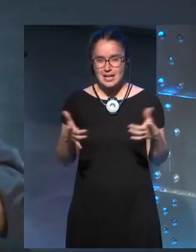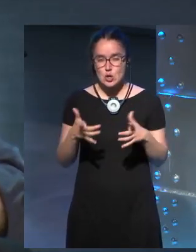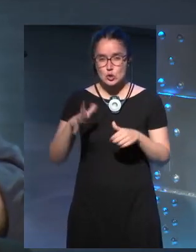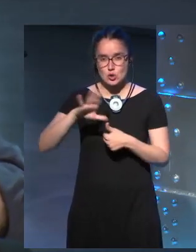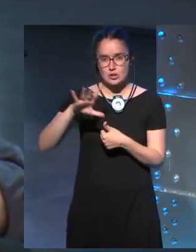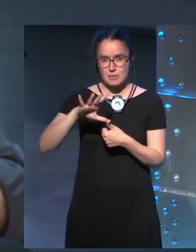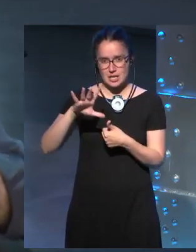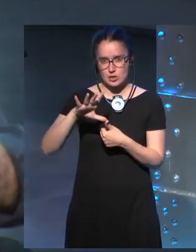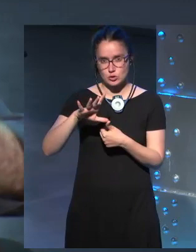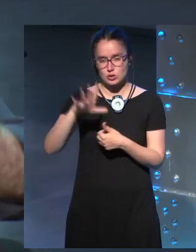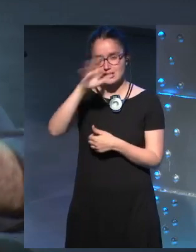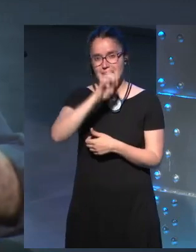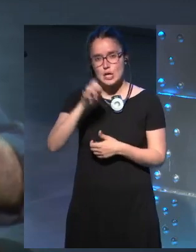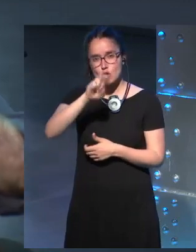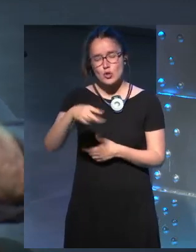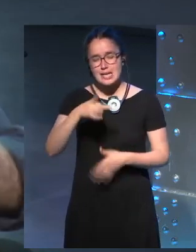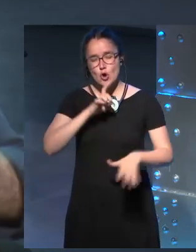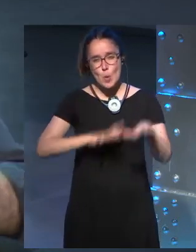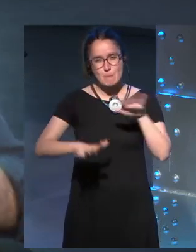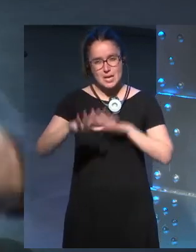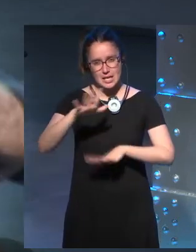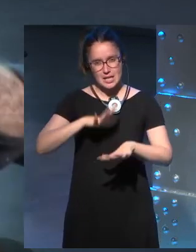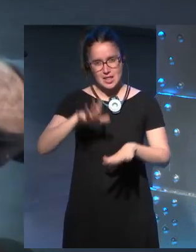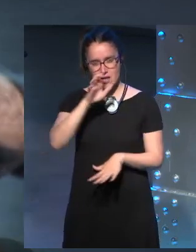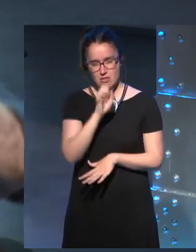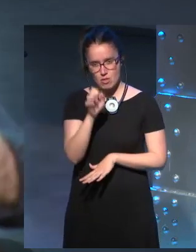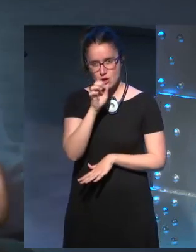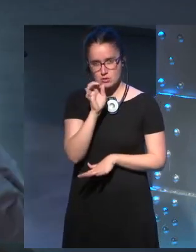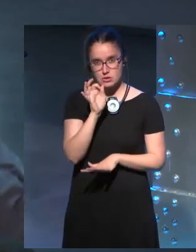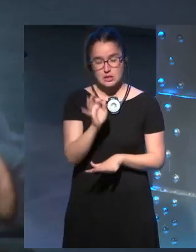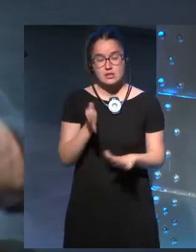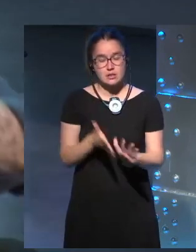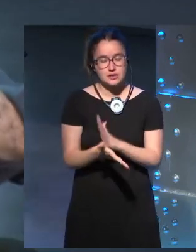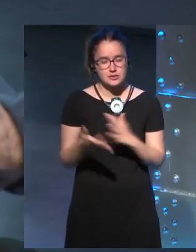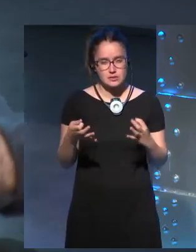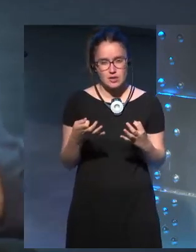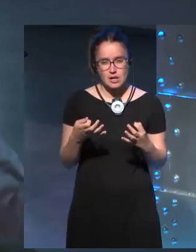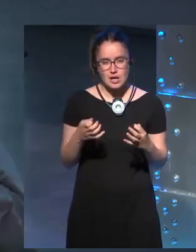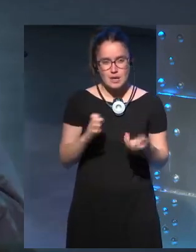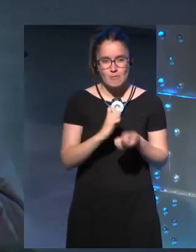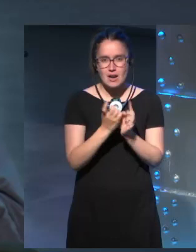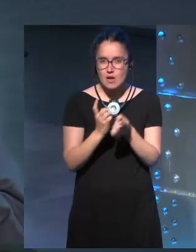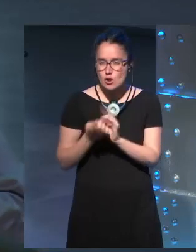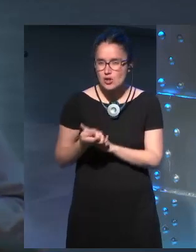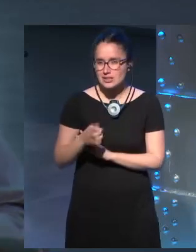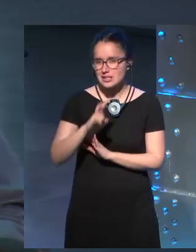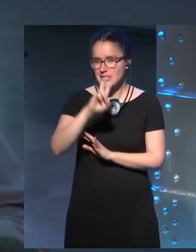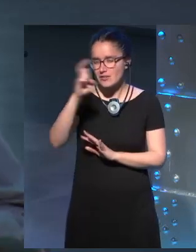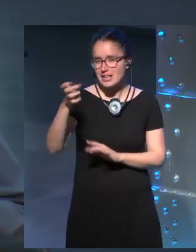in football. Right? The songs are specific, they're complex, they go through variations, there are different songs for every